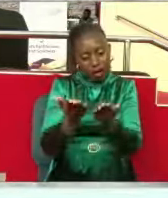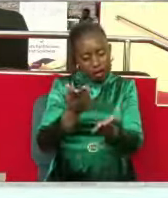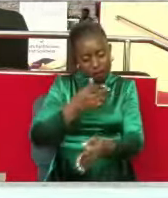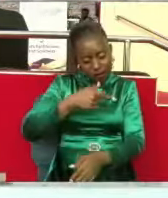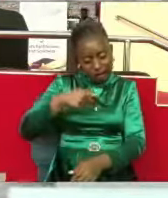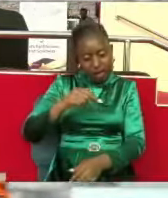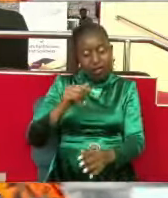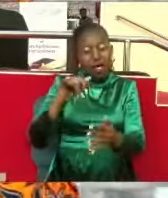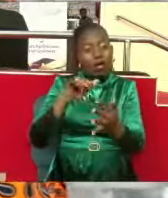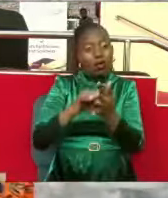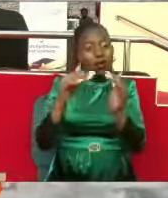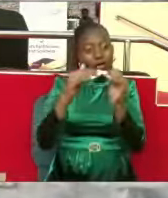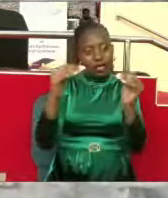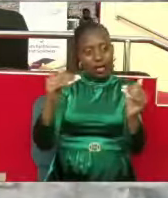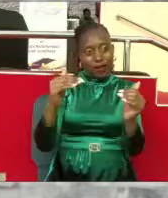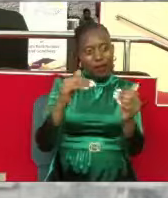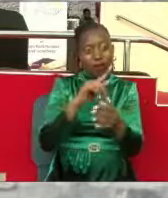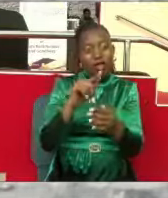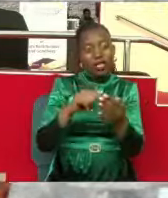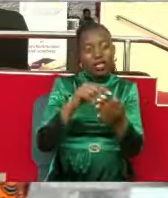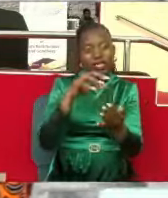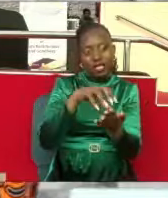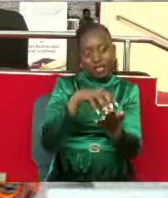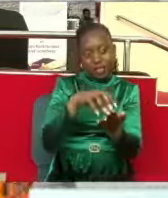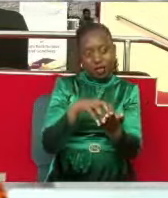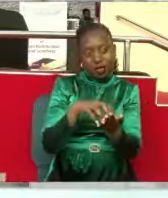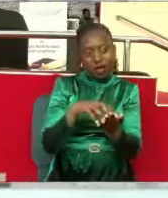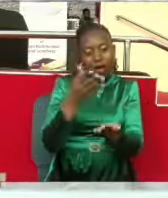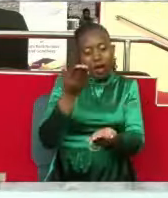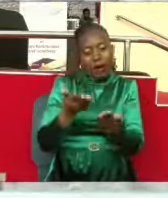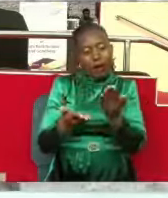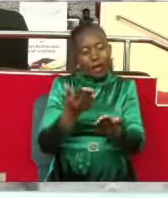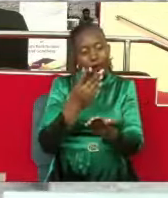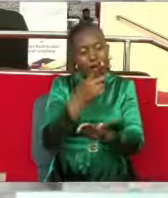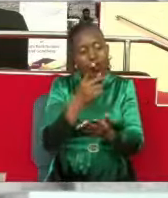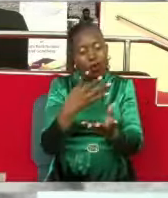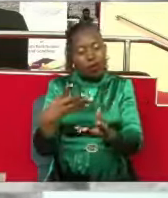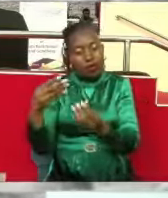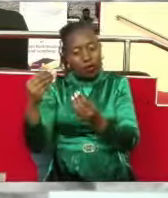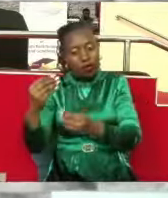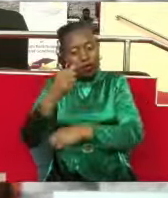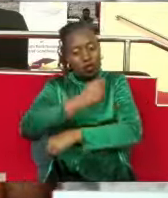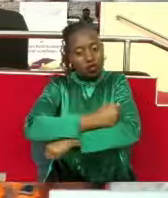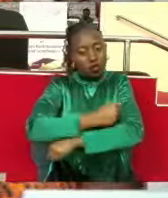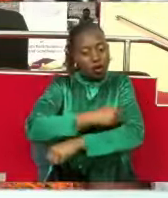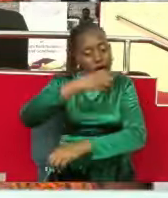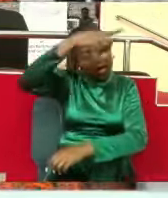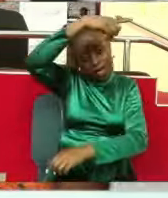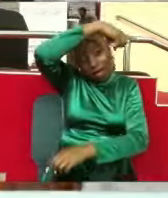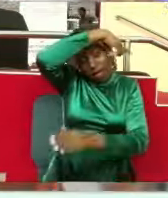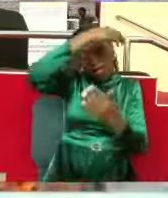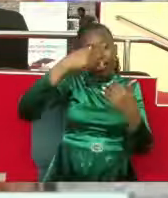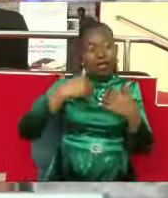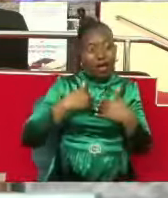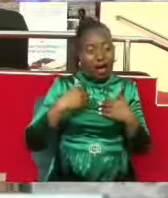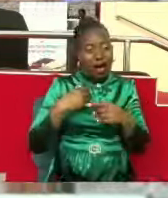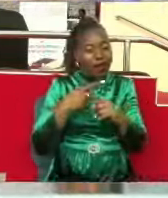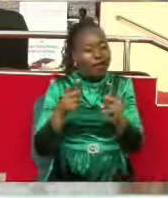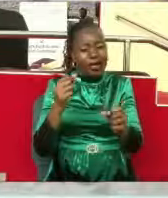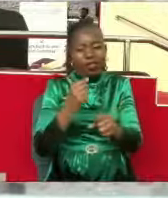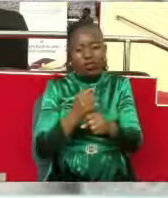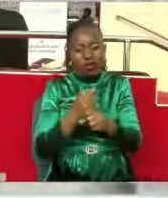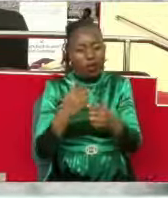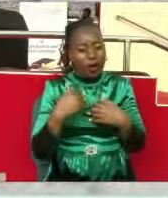season. Anataka tuinue katika kiwango hicho. Yes, maybe I have gone to school. I have my degree. I do not have the job that I